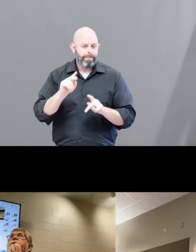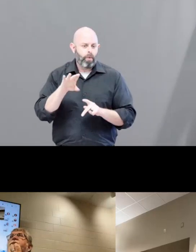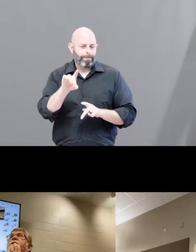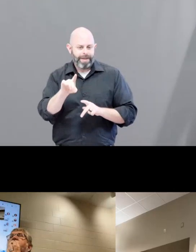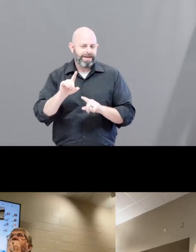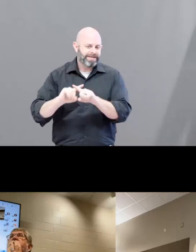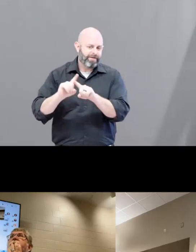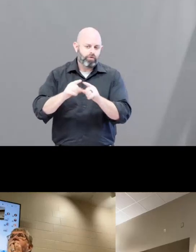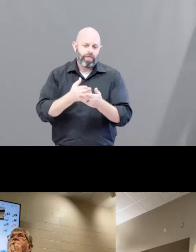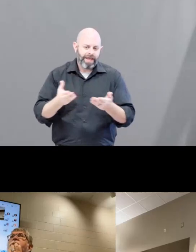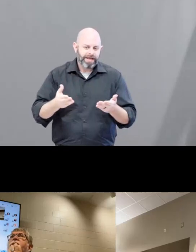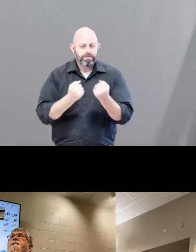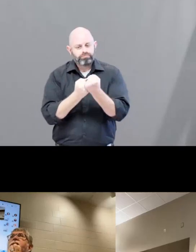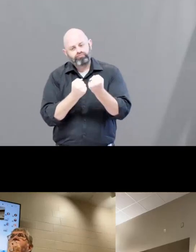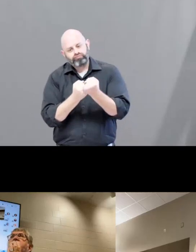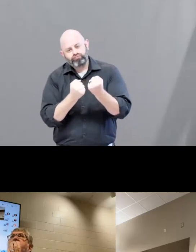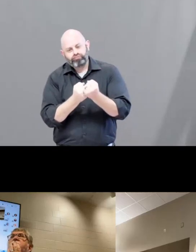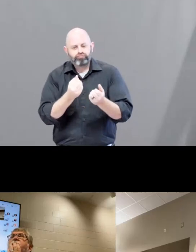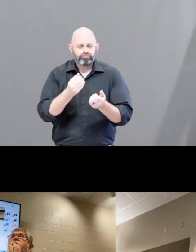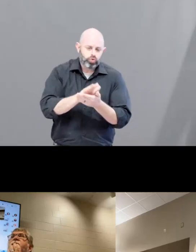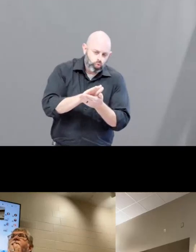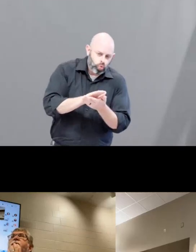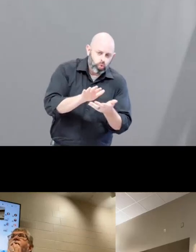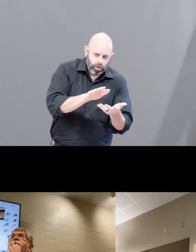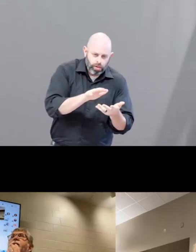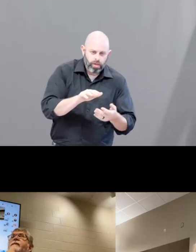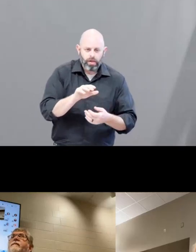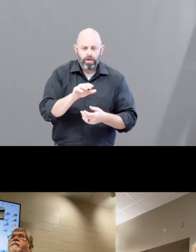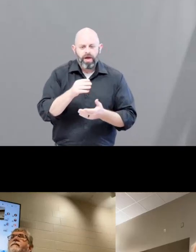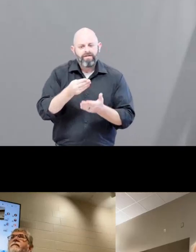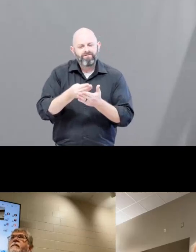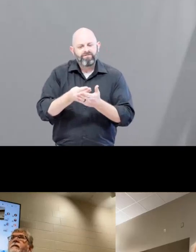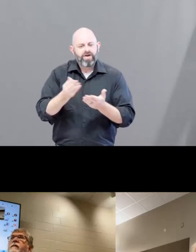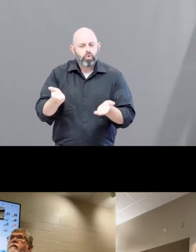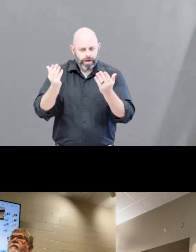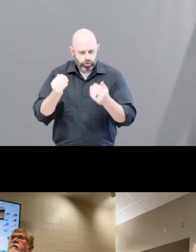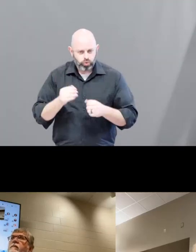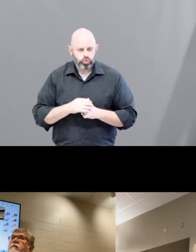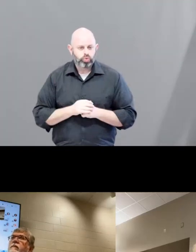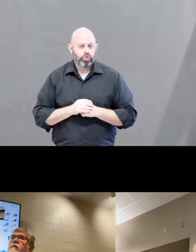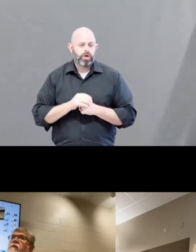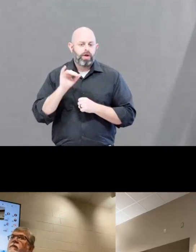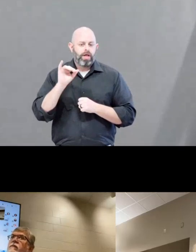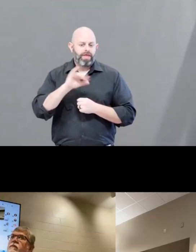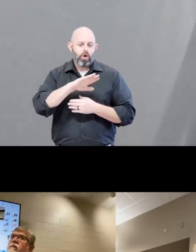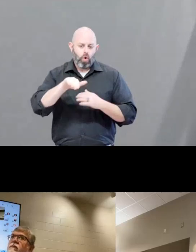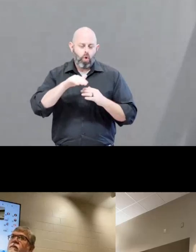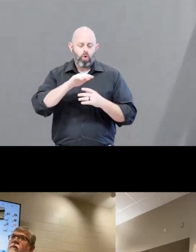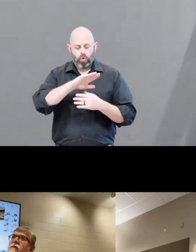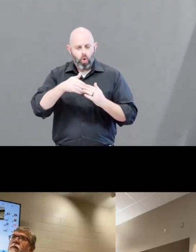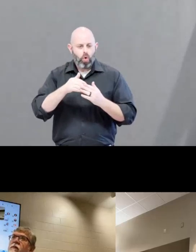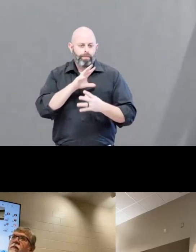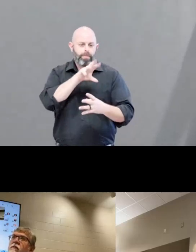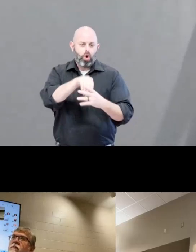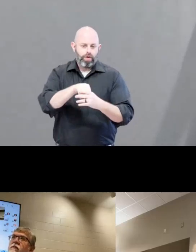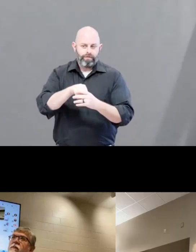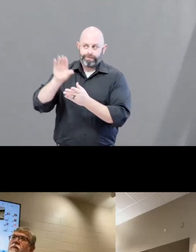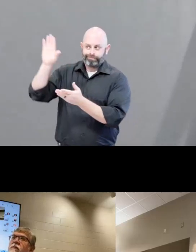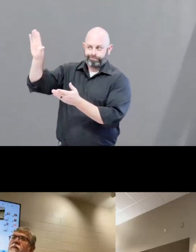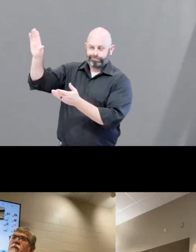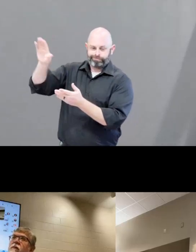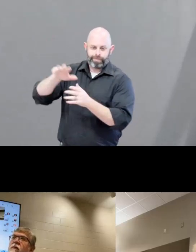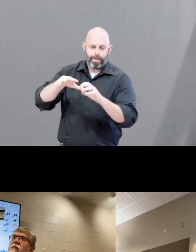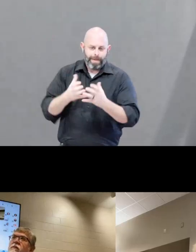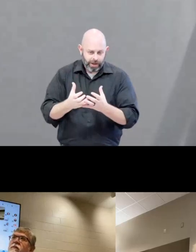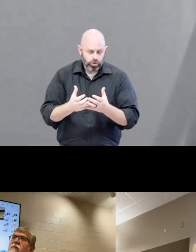bid on different items as a fundraiser. And so that would be part of the package as well. They